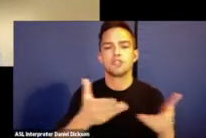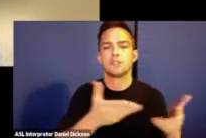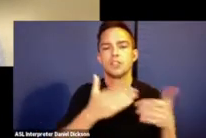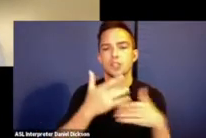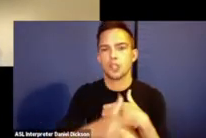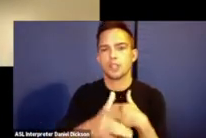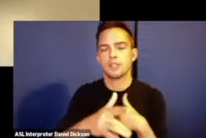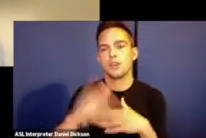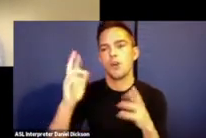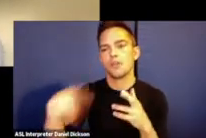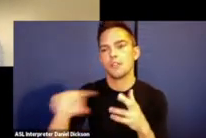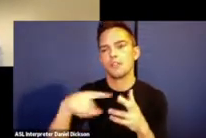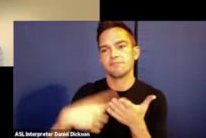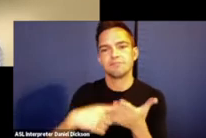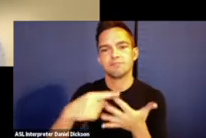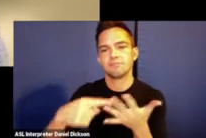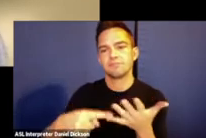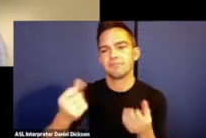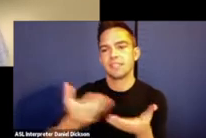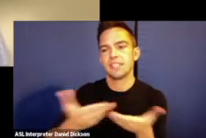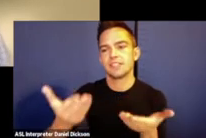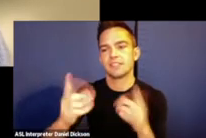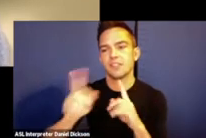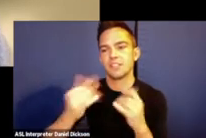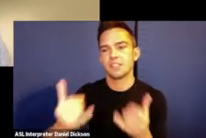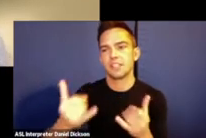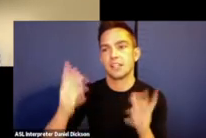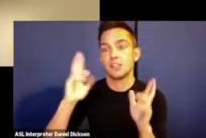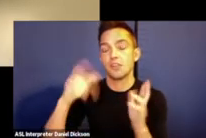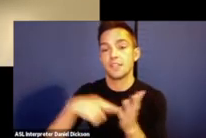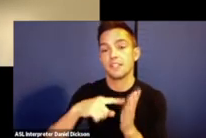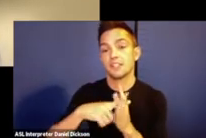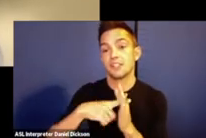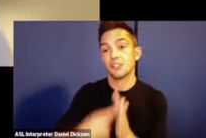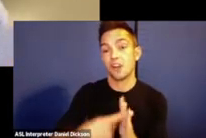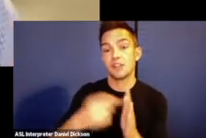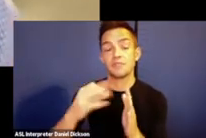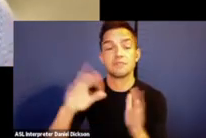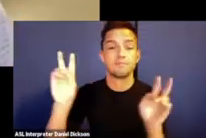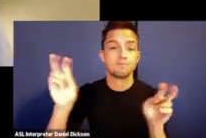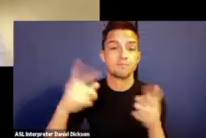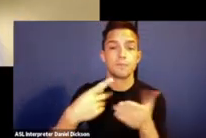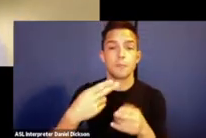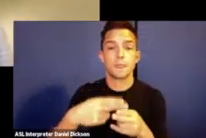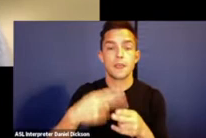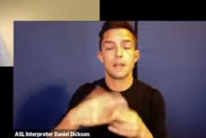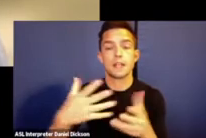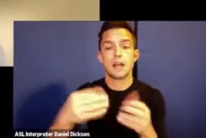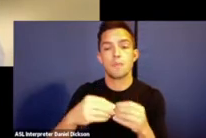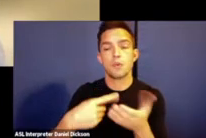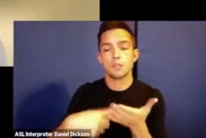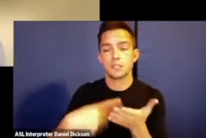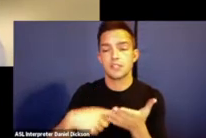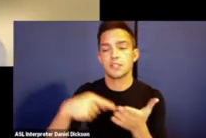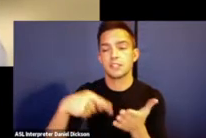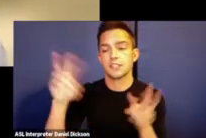threads that will come up in your many conversations today. And as I said, I hope this is the start of what will be much more discussions on the